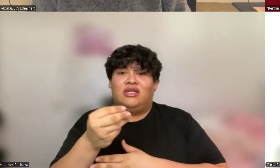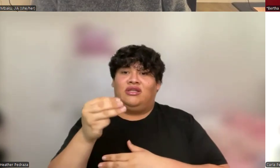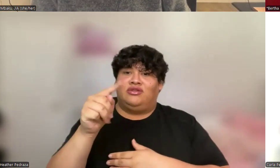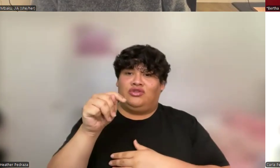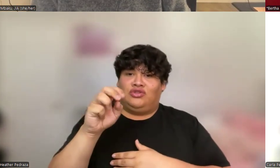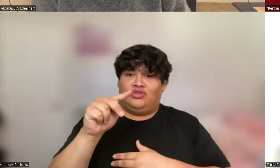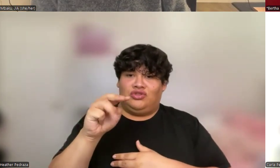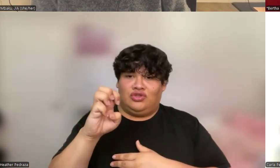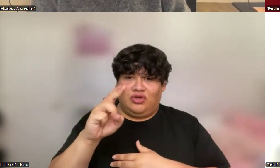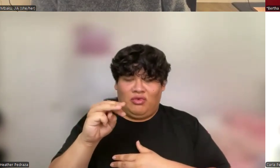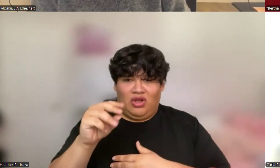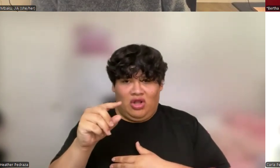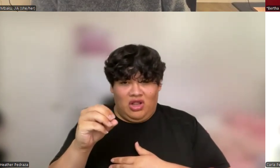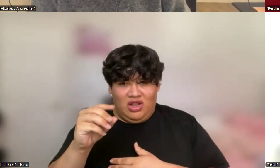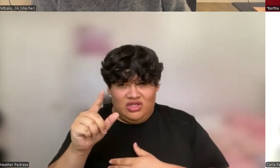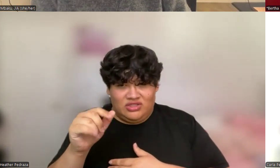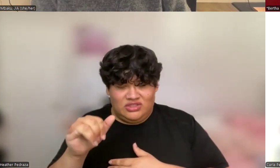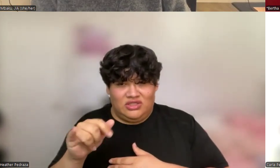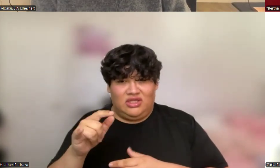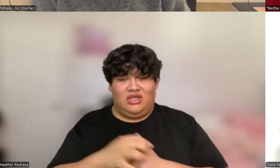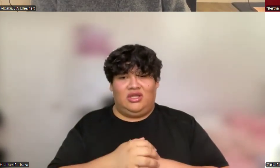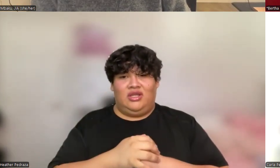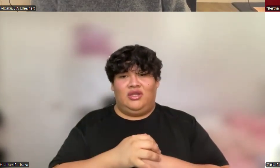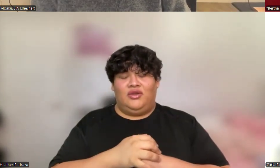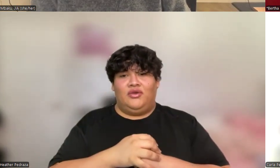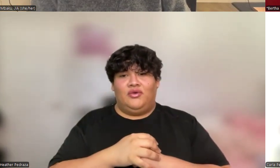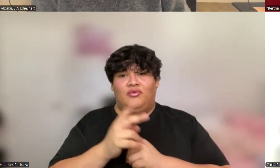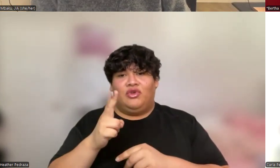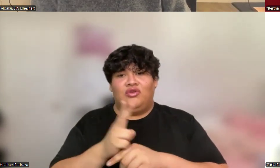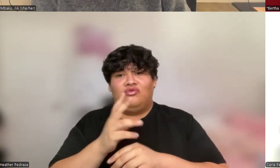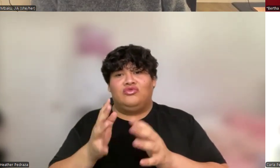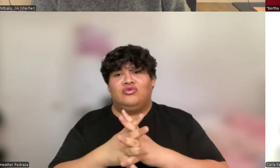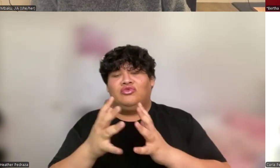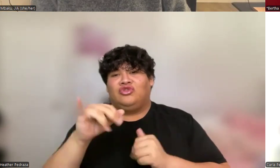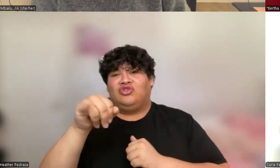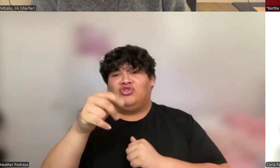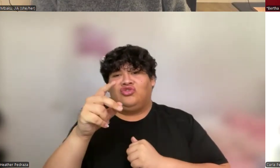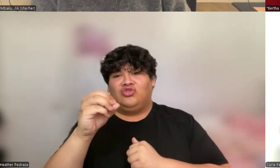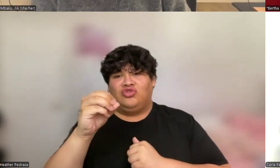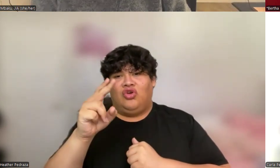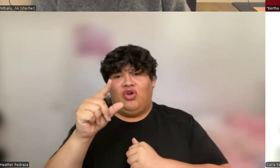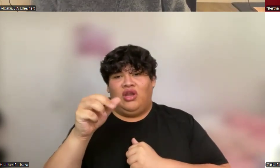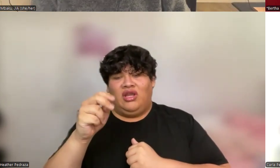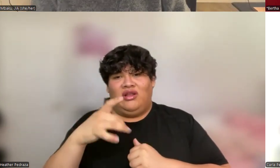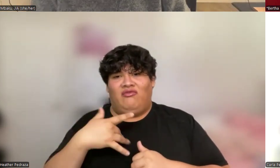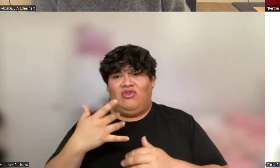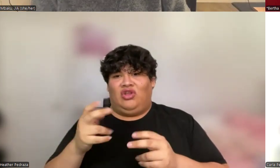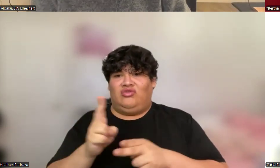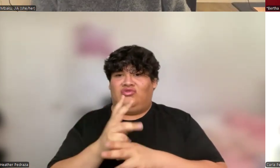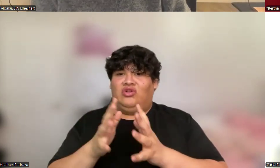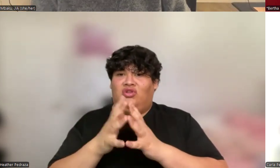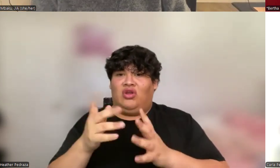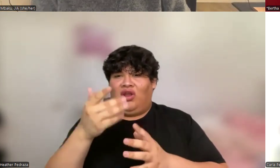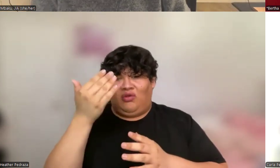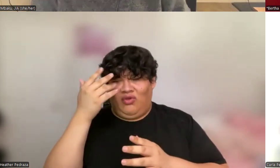And, we use so much jargon, and frankly, I find behavioral health to be jargony. And I wonder if my patients would actually know to look for